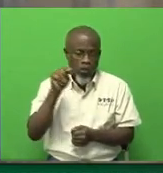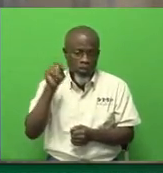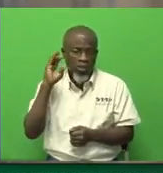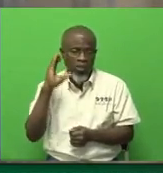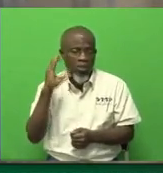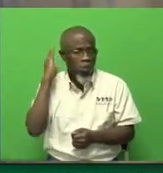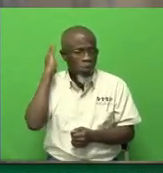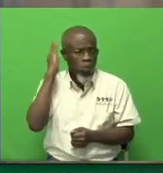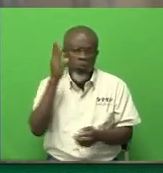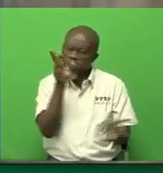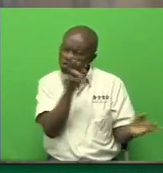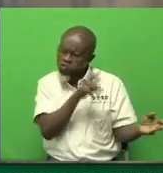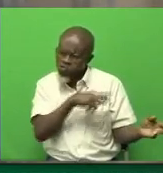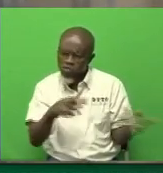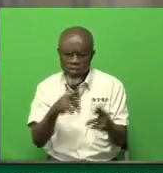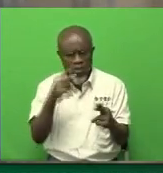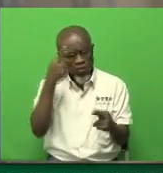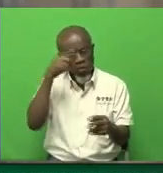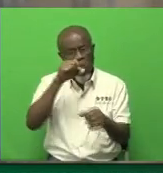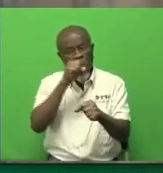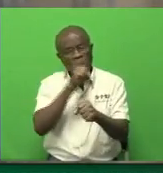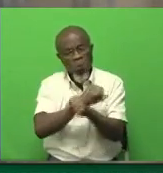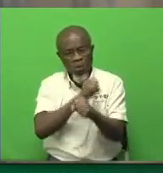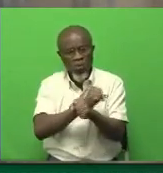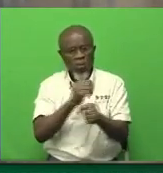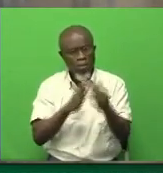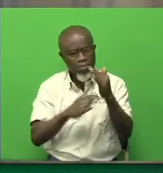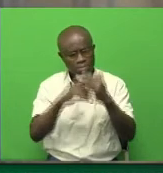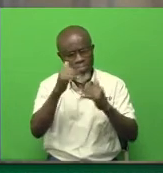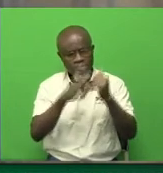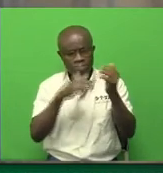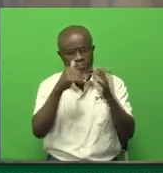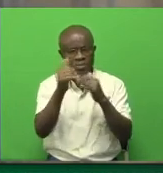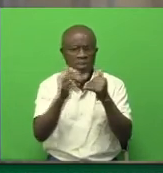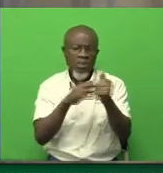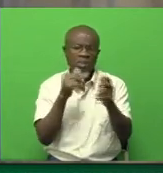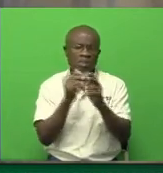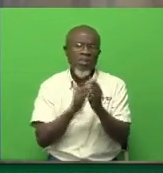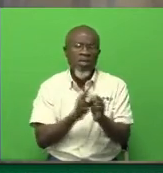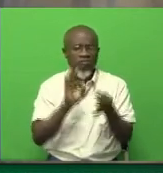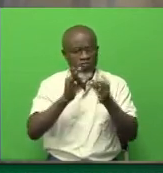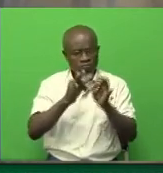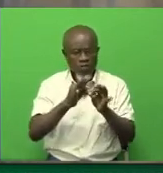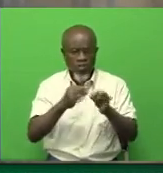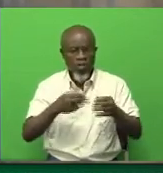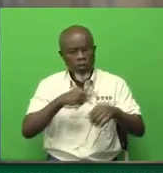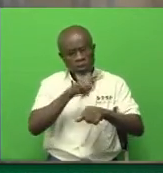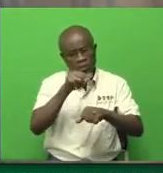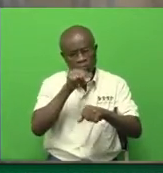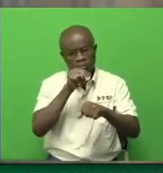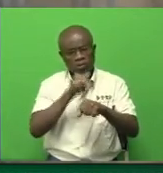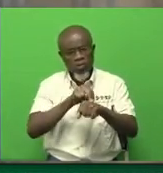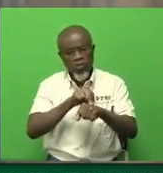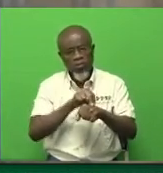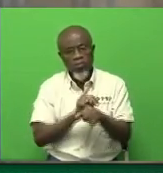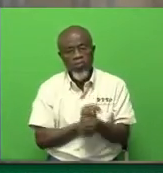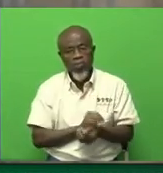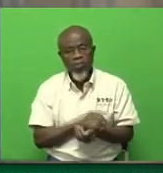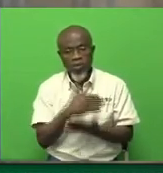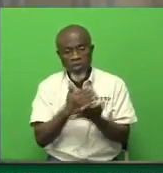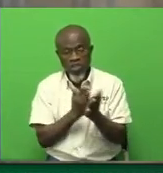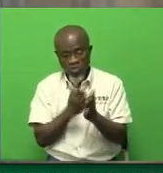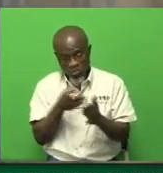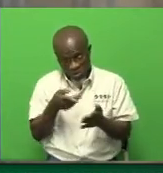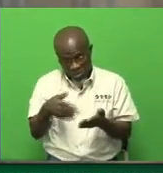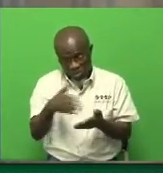to get to work to rebuild and restore our nation some of these programs are mentioned